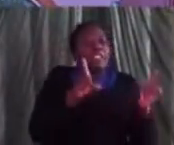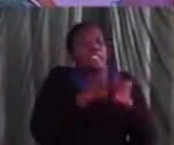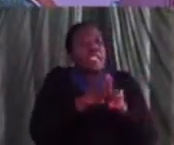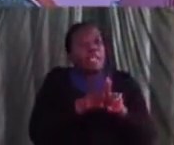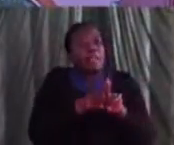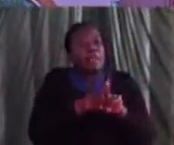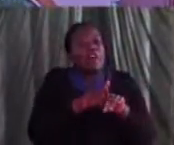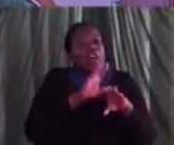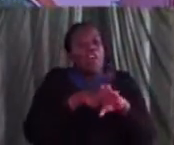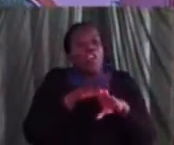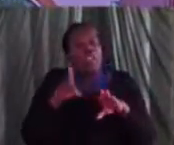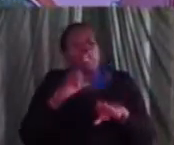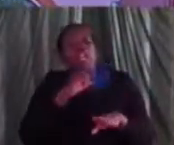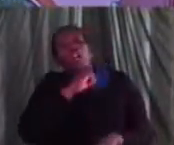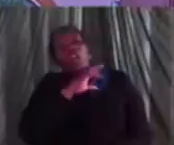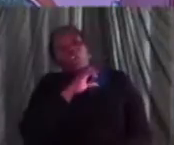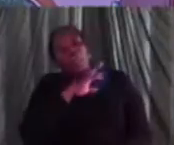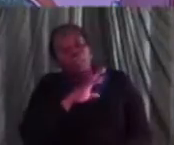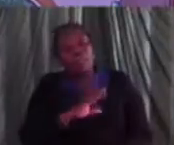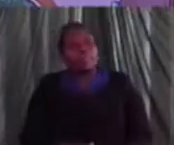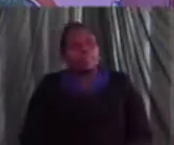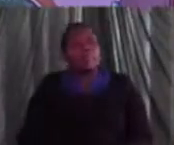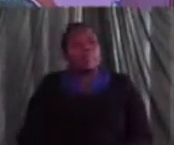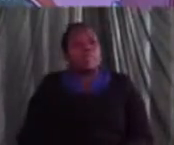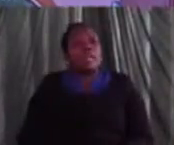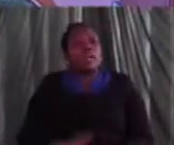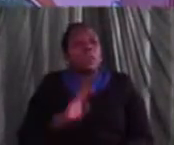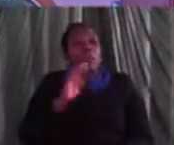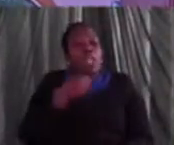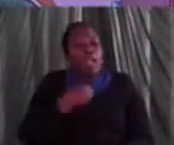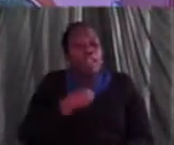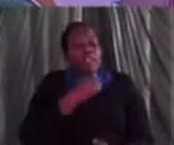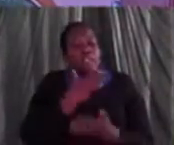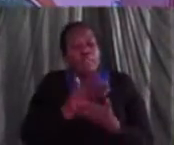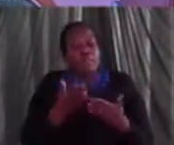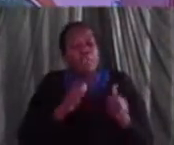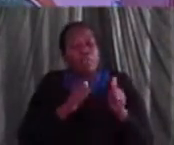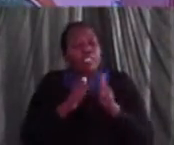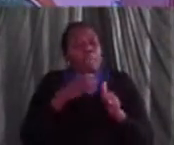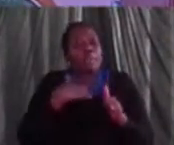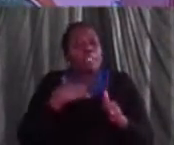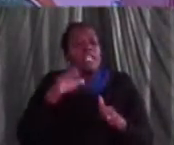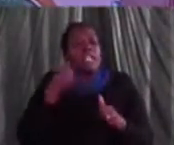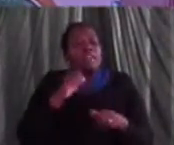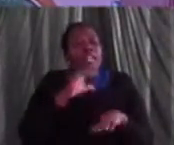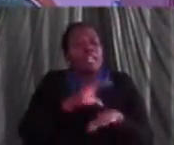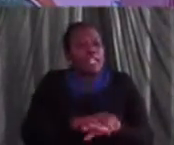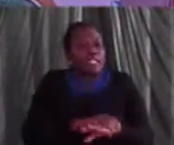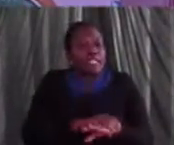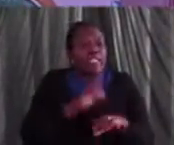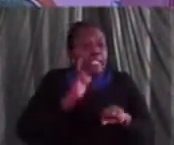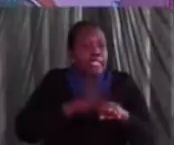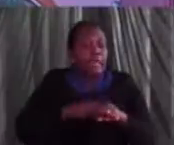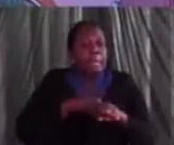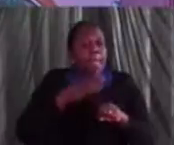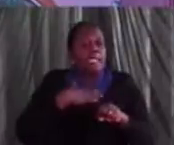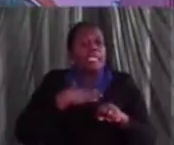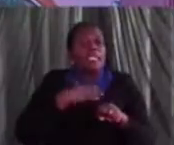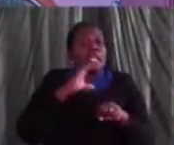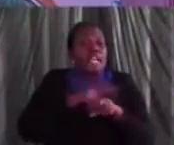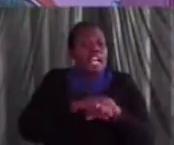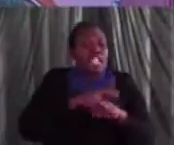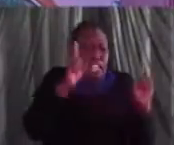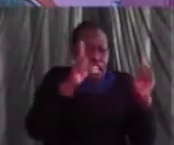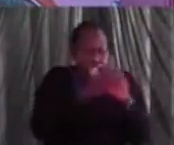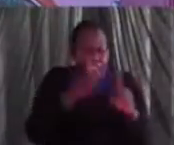complaint. There's something I did not get, and when I get all these, my question will be: